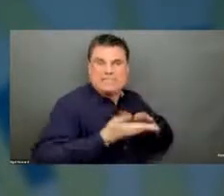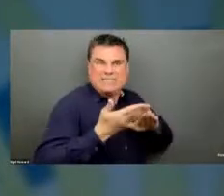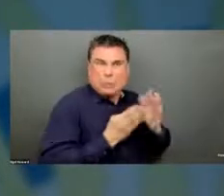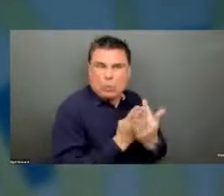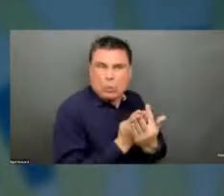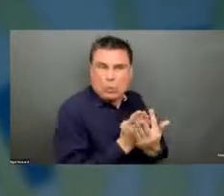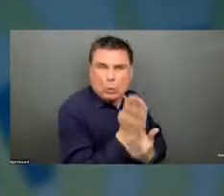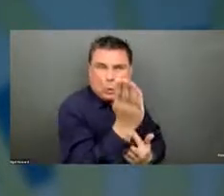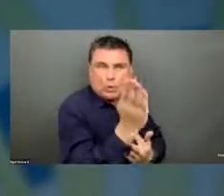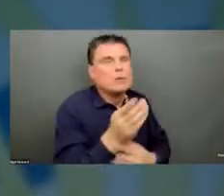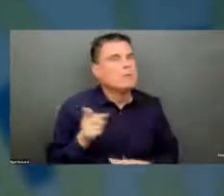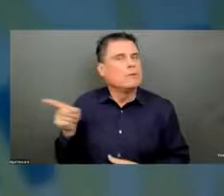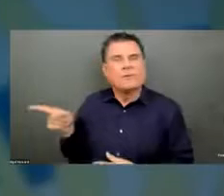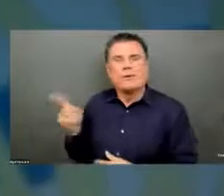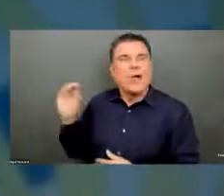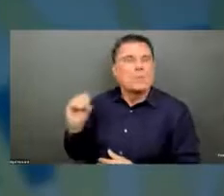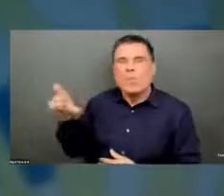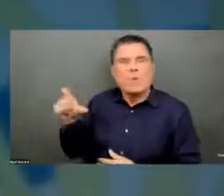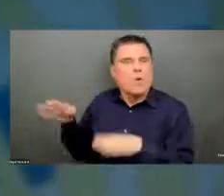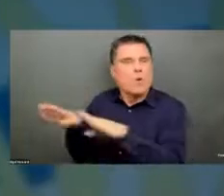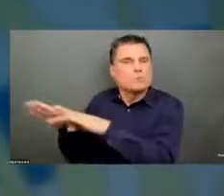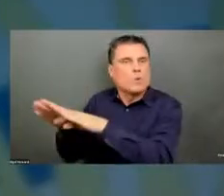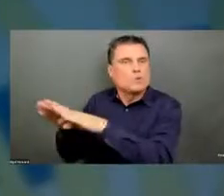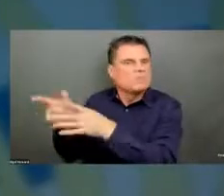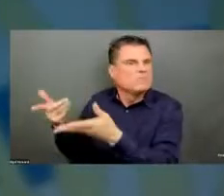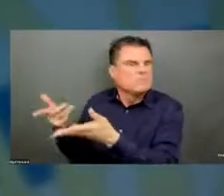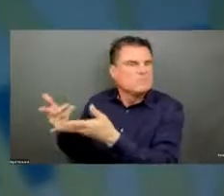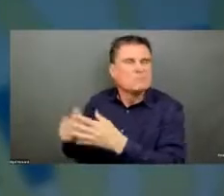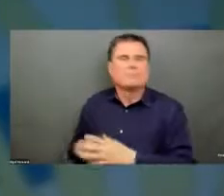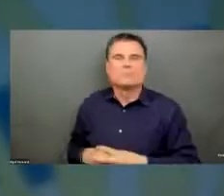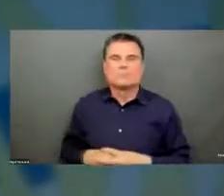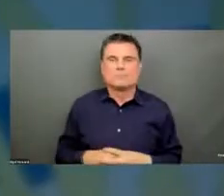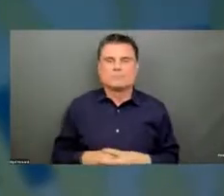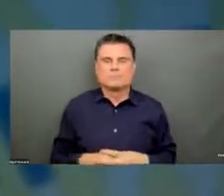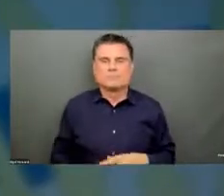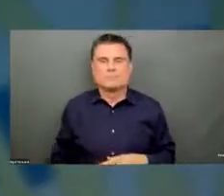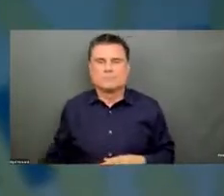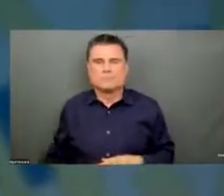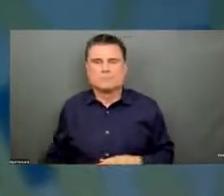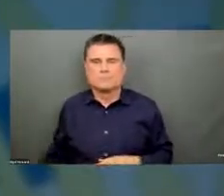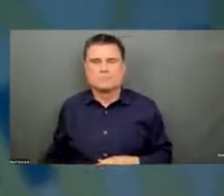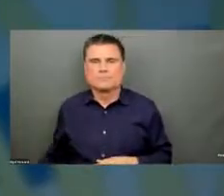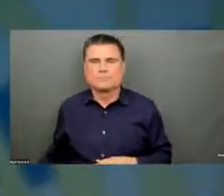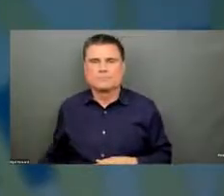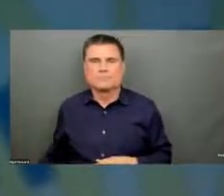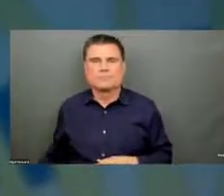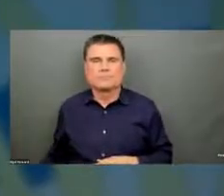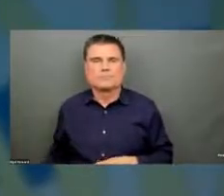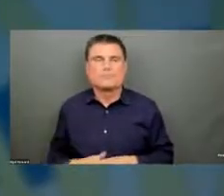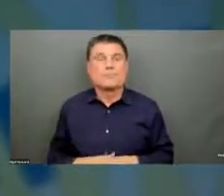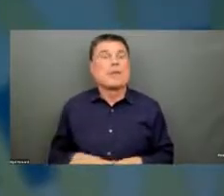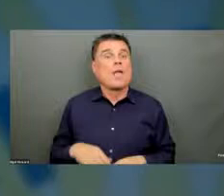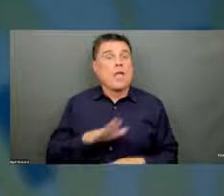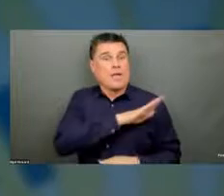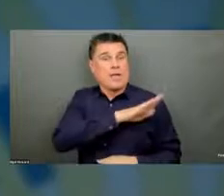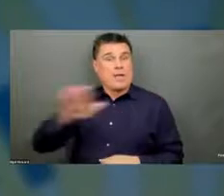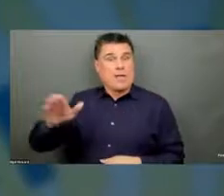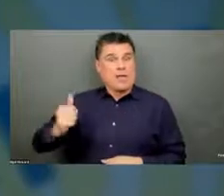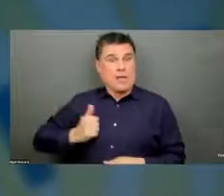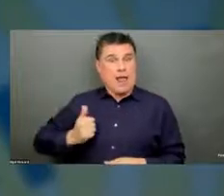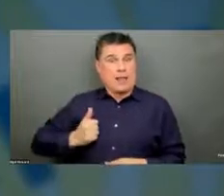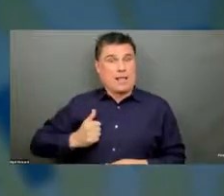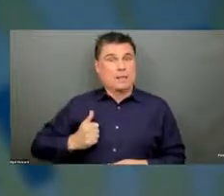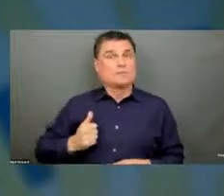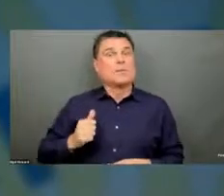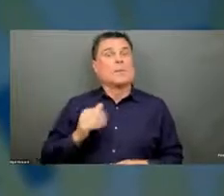Again, looking at the people who've died and our death rates in British Columbia compared to other provinces, we have tried and